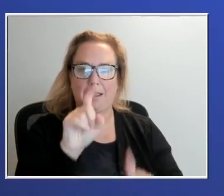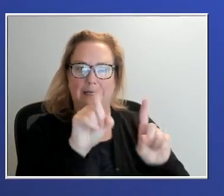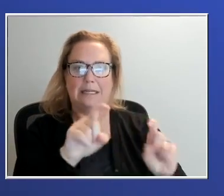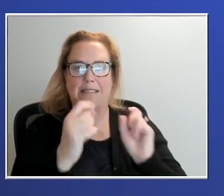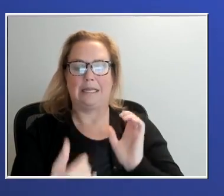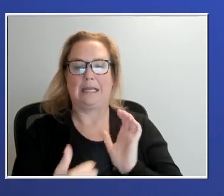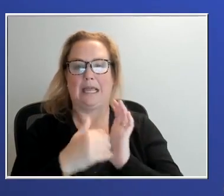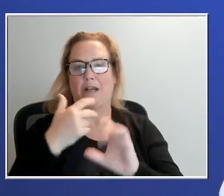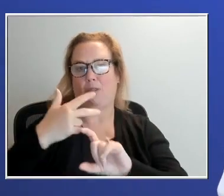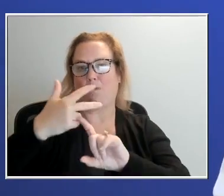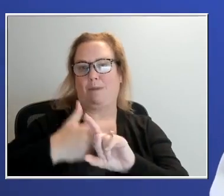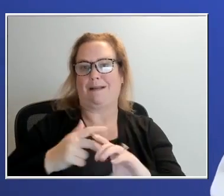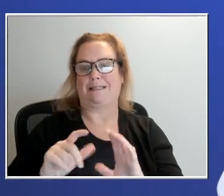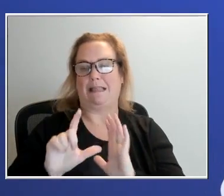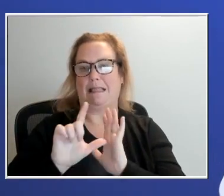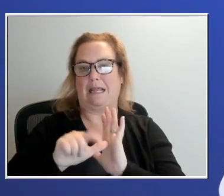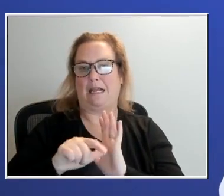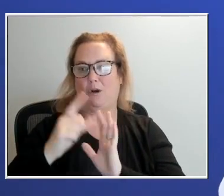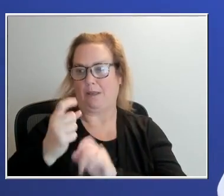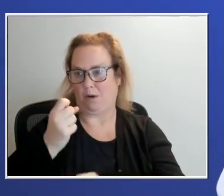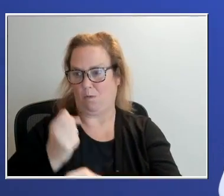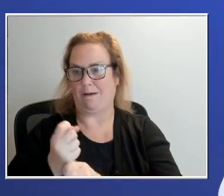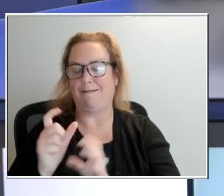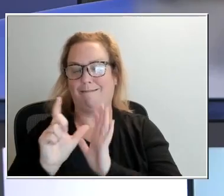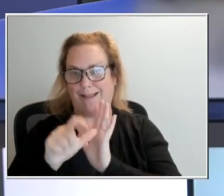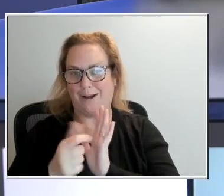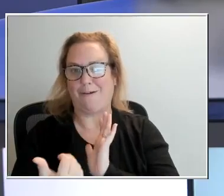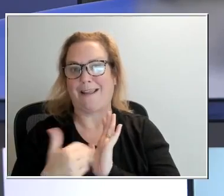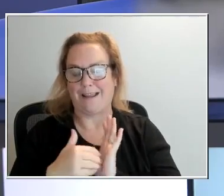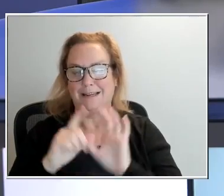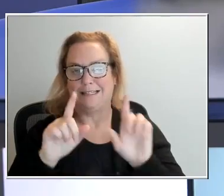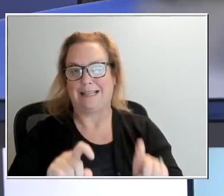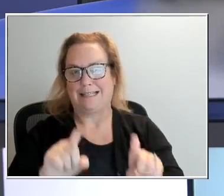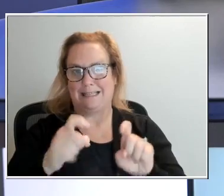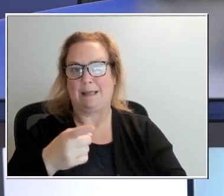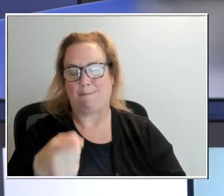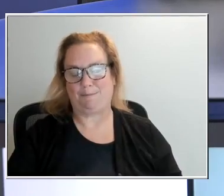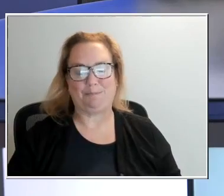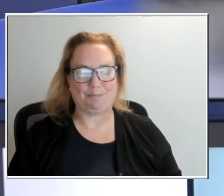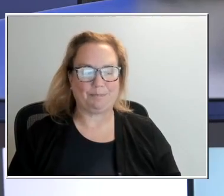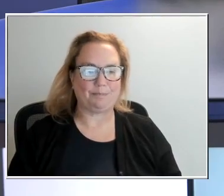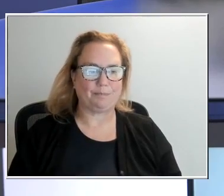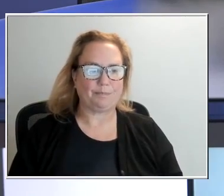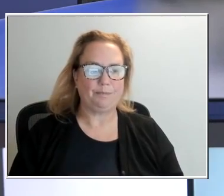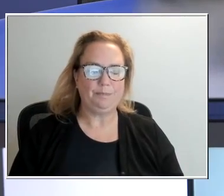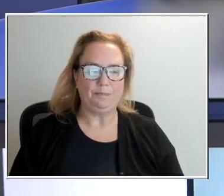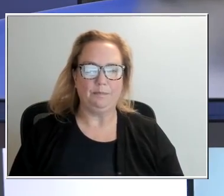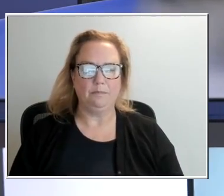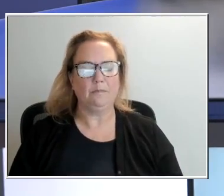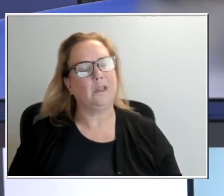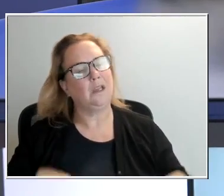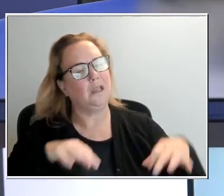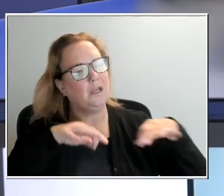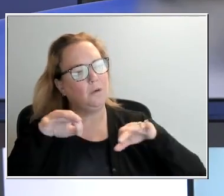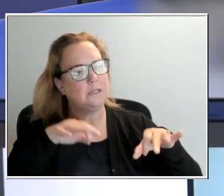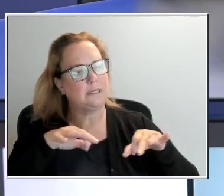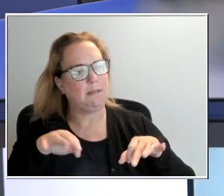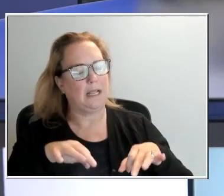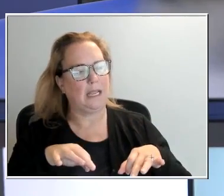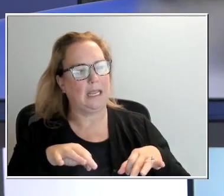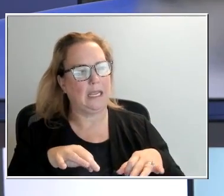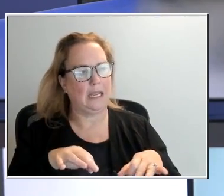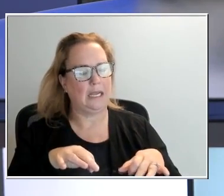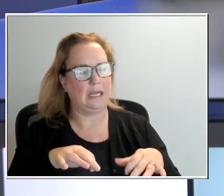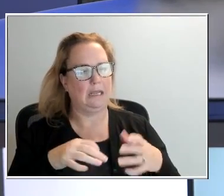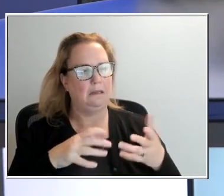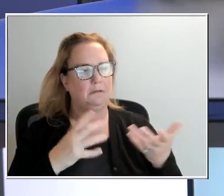after transplant, and then 1 year after transplant. Right. So can you give us a brief overview of how you structured the study a little bit